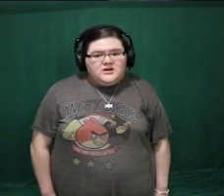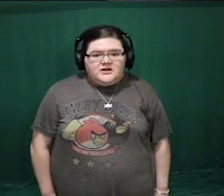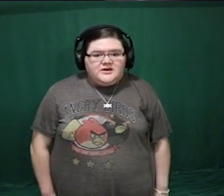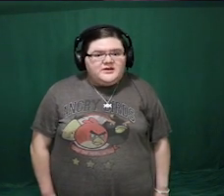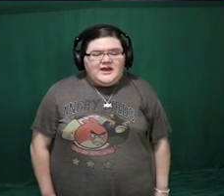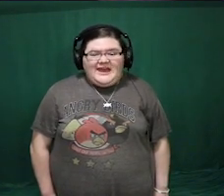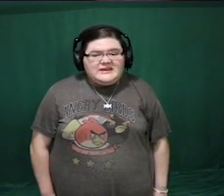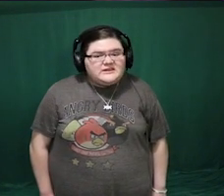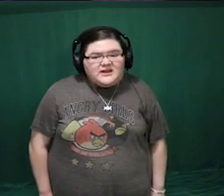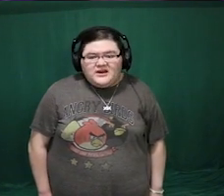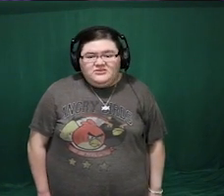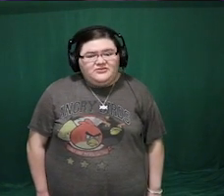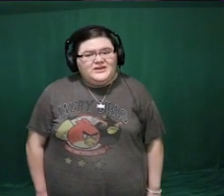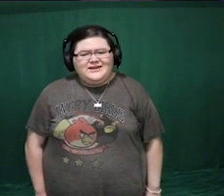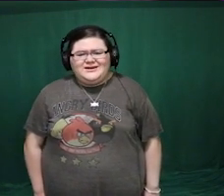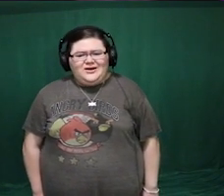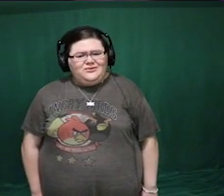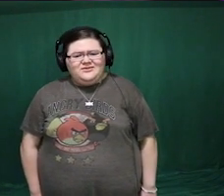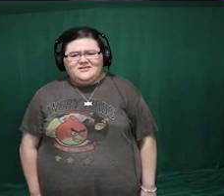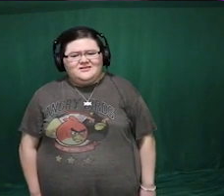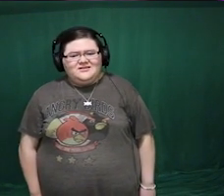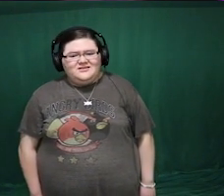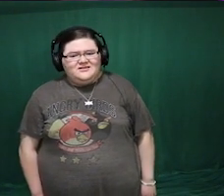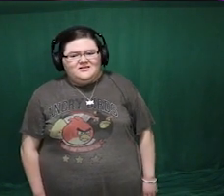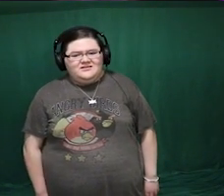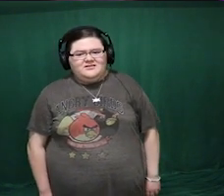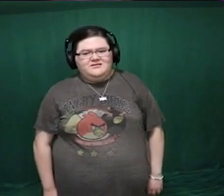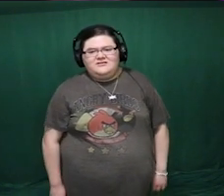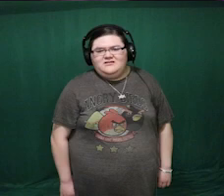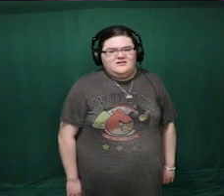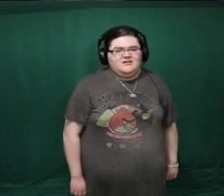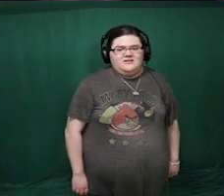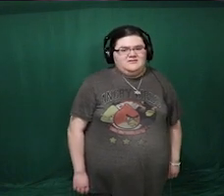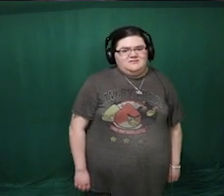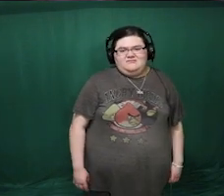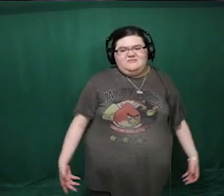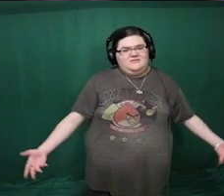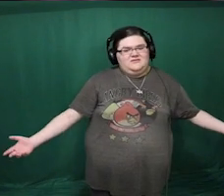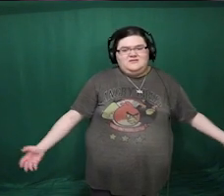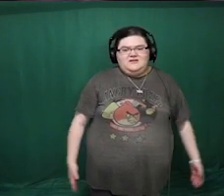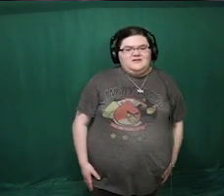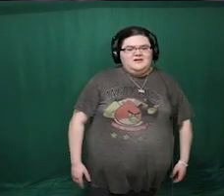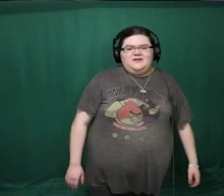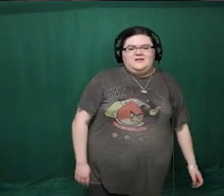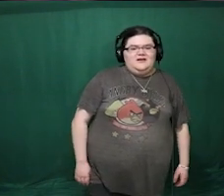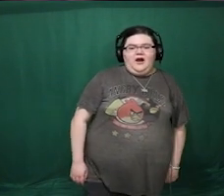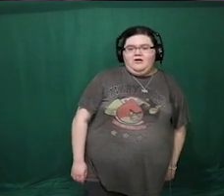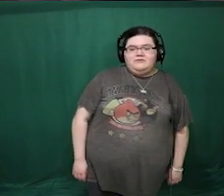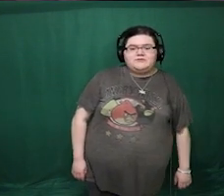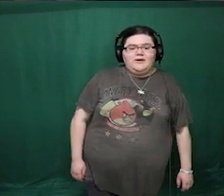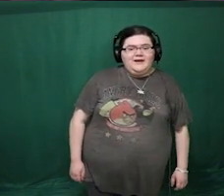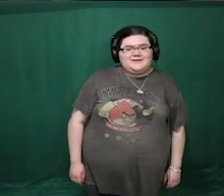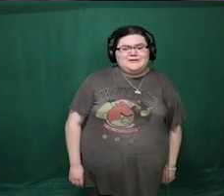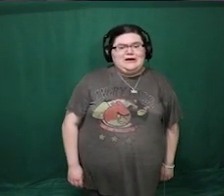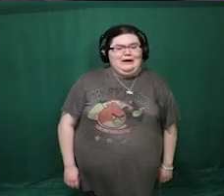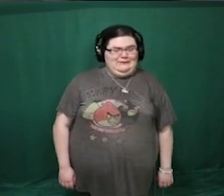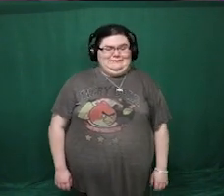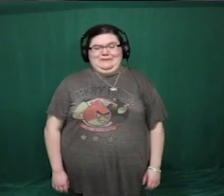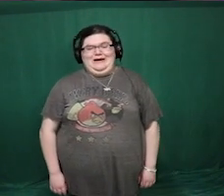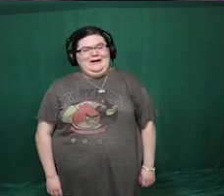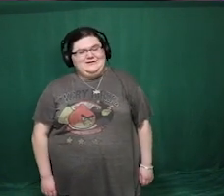clue. I don't freaking know. This is a guess. Oh, wow. Oh, wow. Why? Oh, wow. It doesn't matter. We're all right. Oh, I was